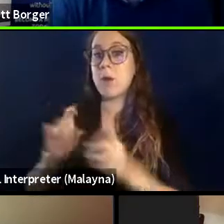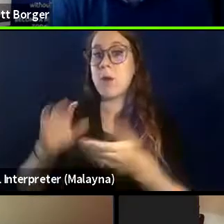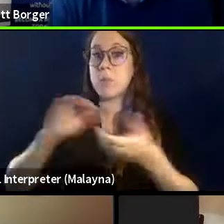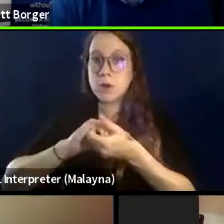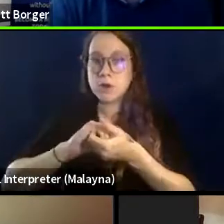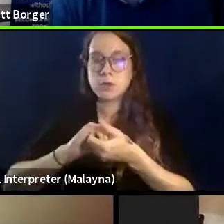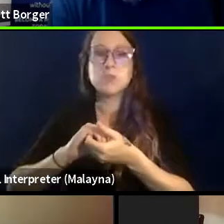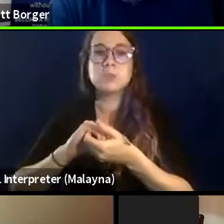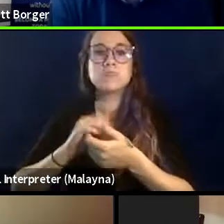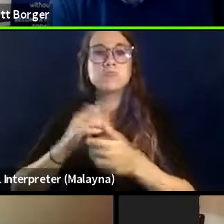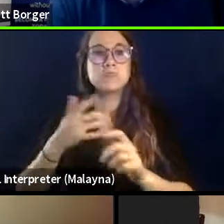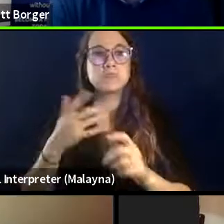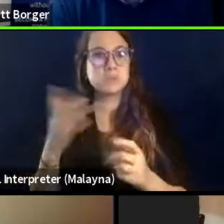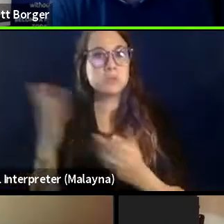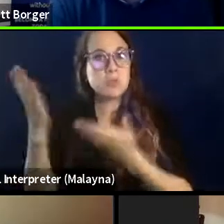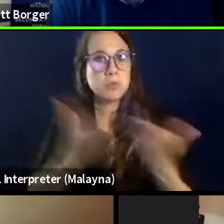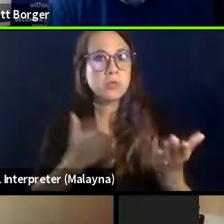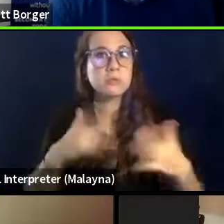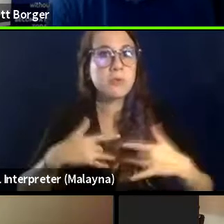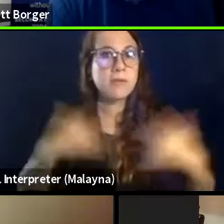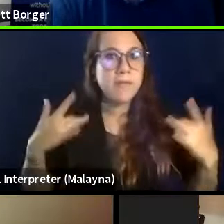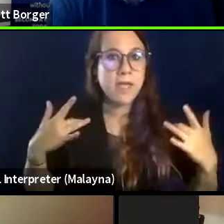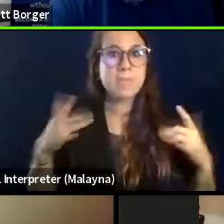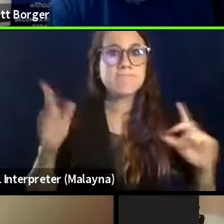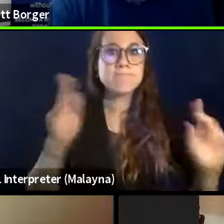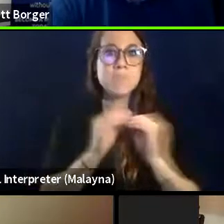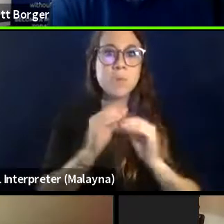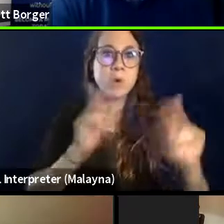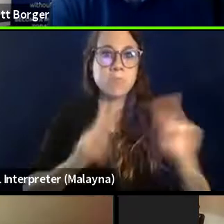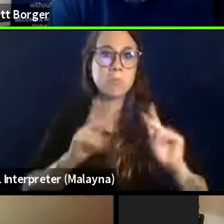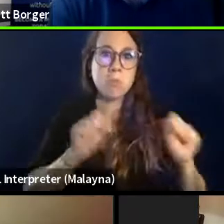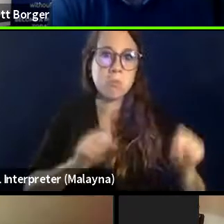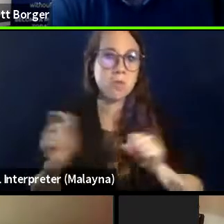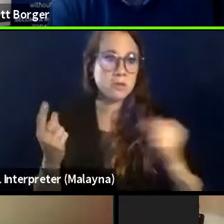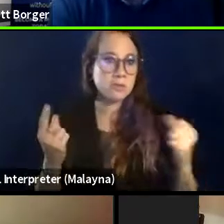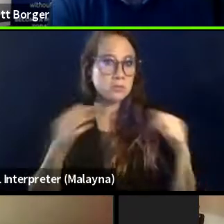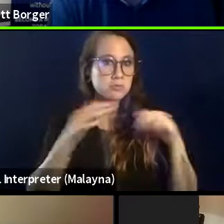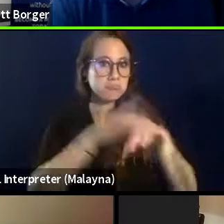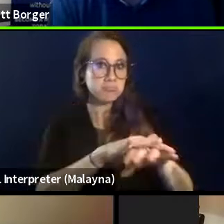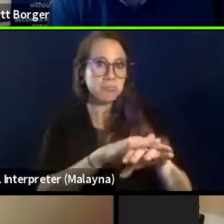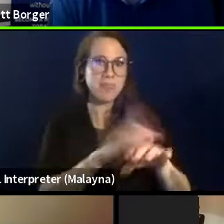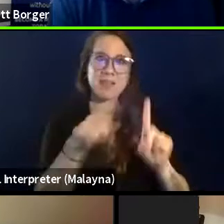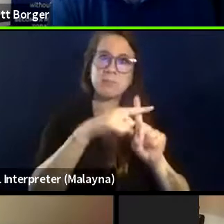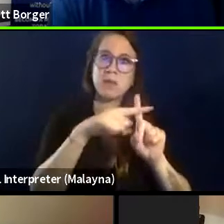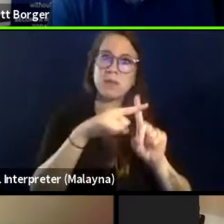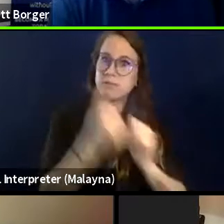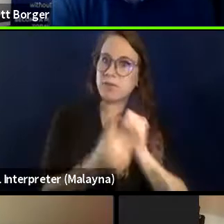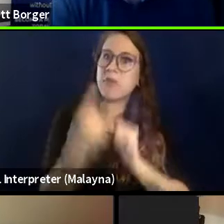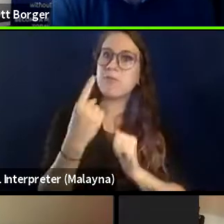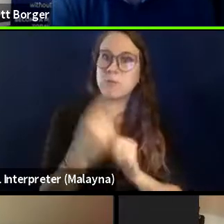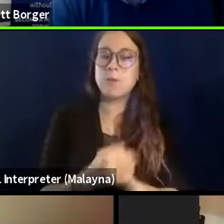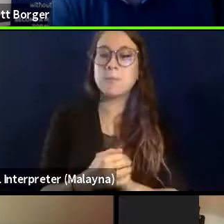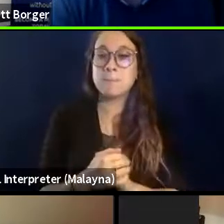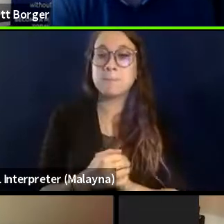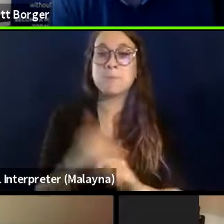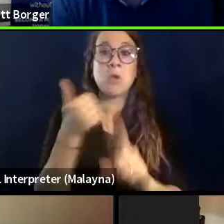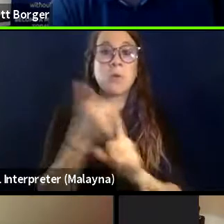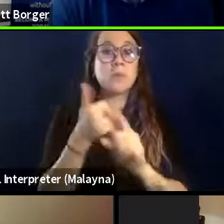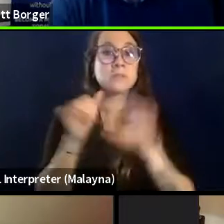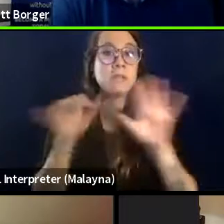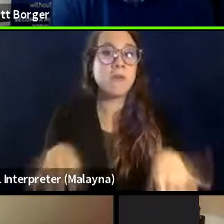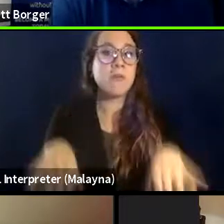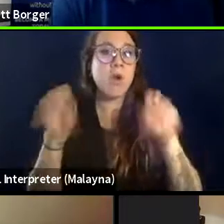the community together and people are more likely to attend, and that's positive for everybody. So they actually hosted